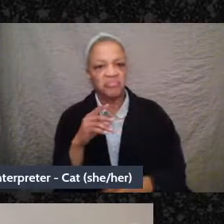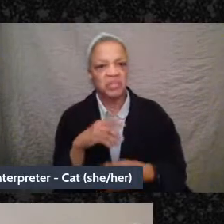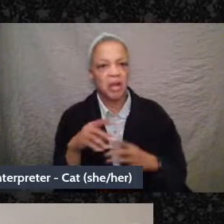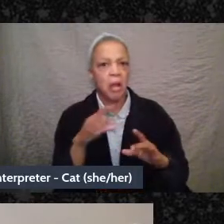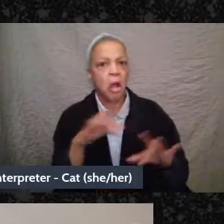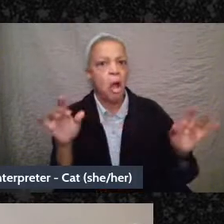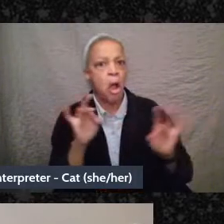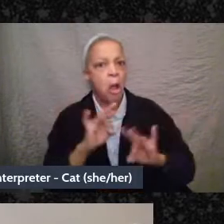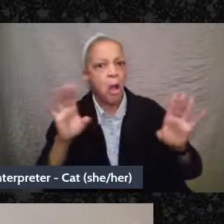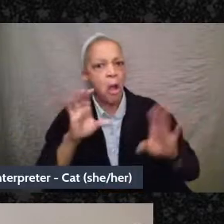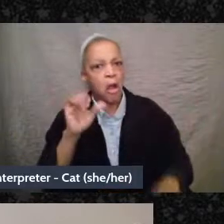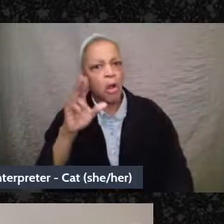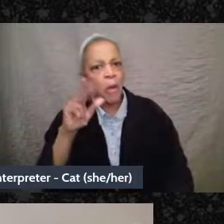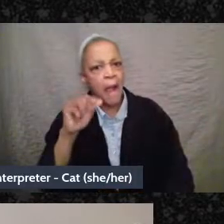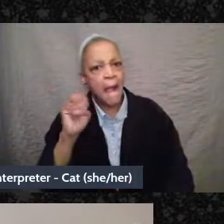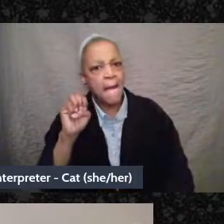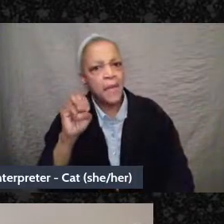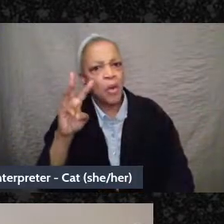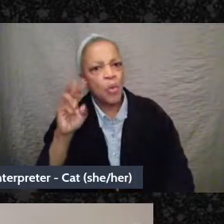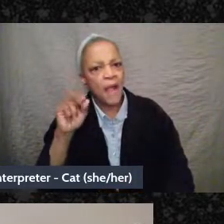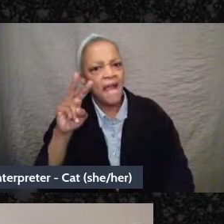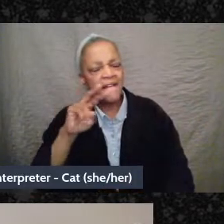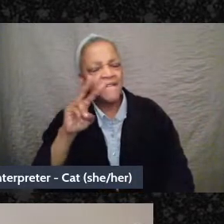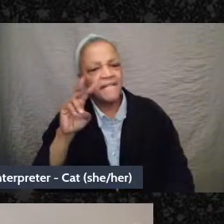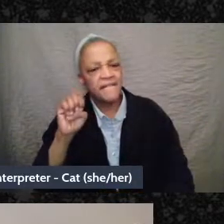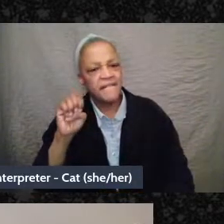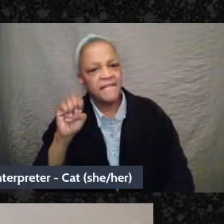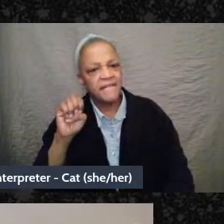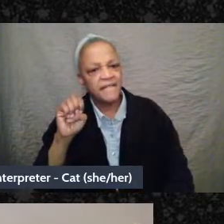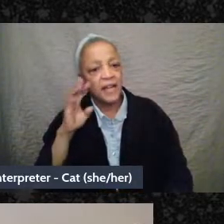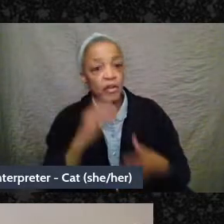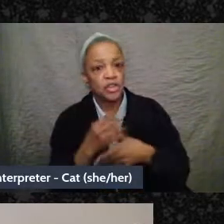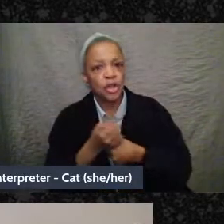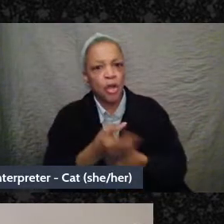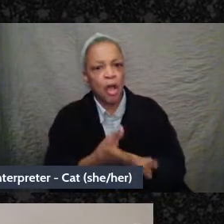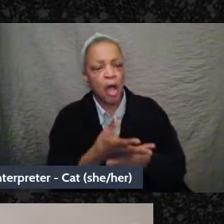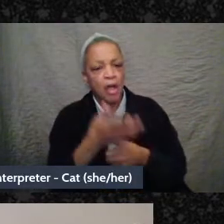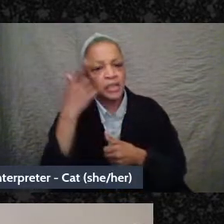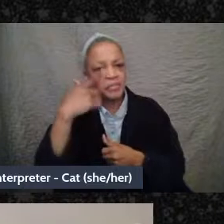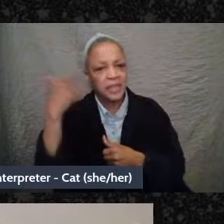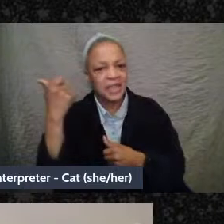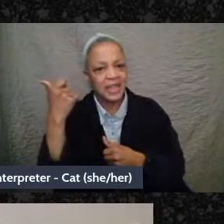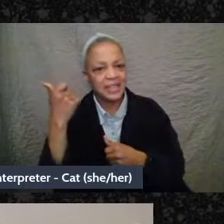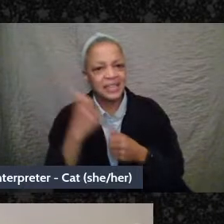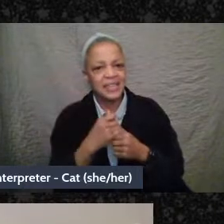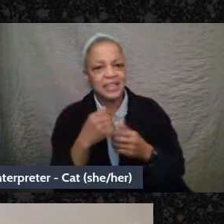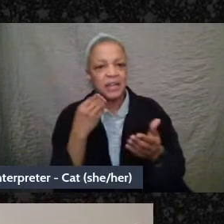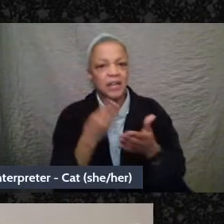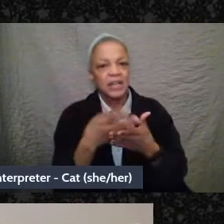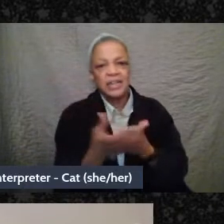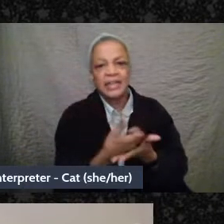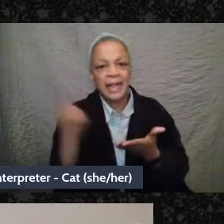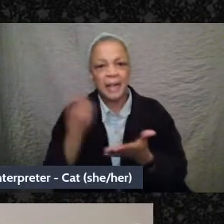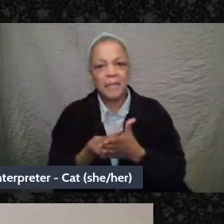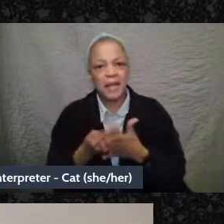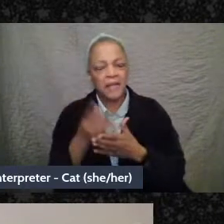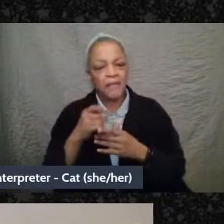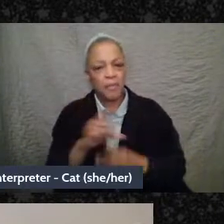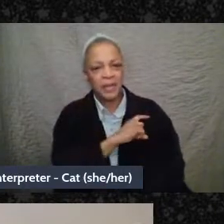and massive wave of violence hitting the country that is, supposedly caused by divestments from policing,